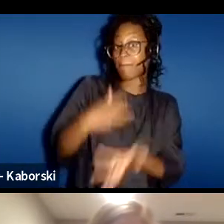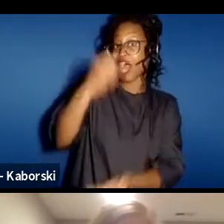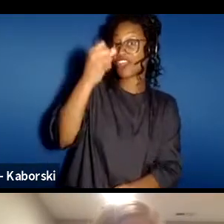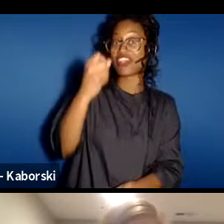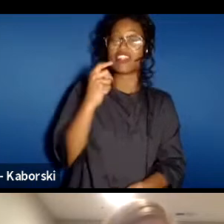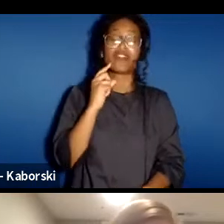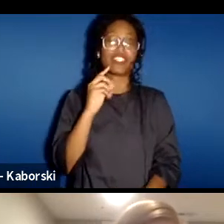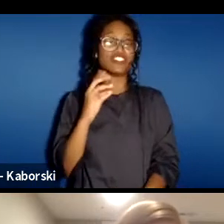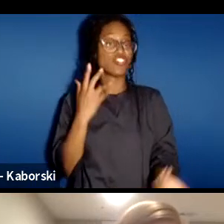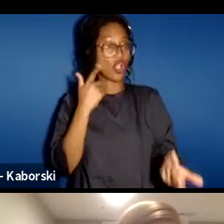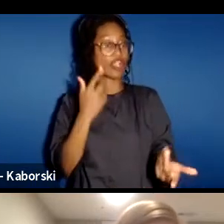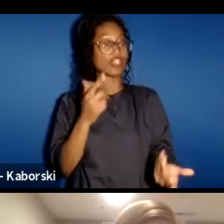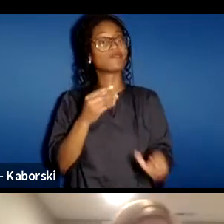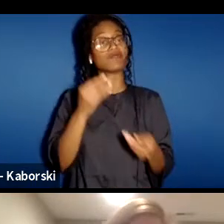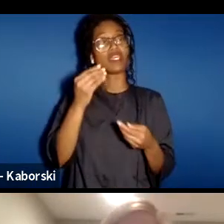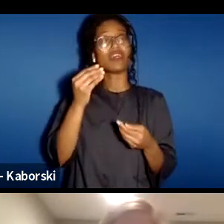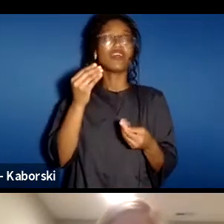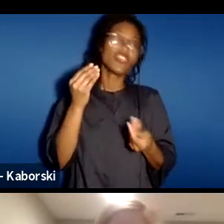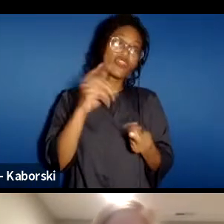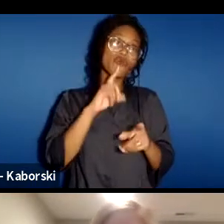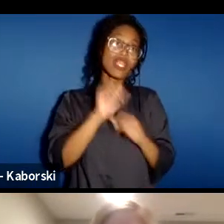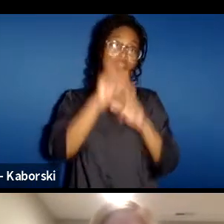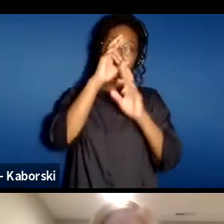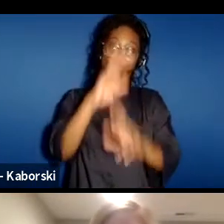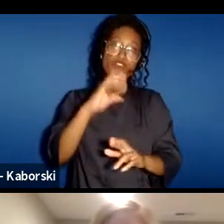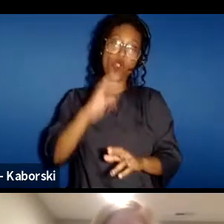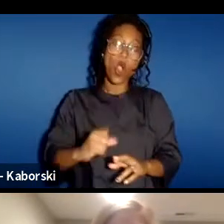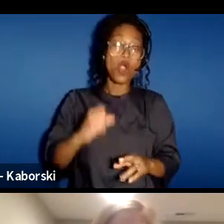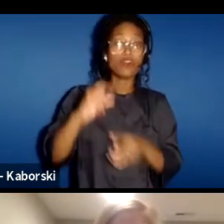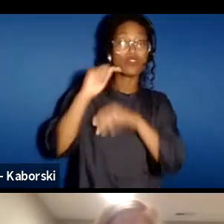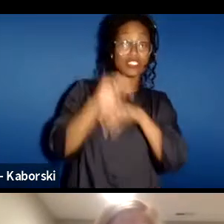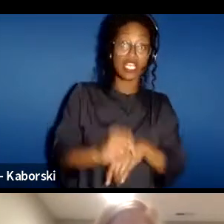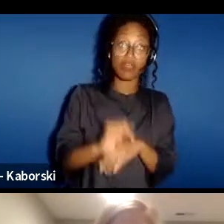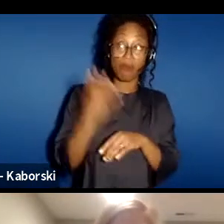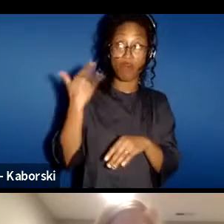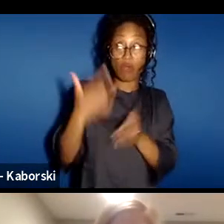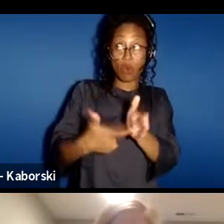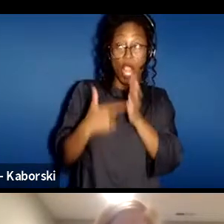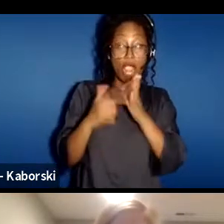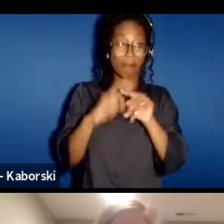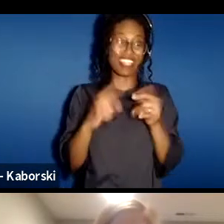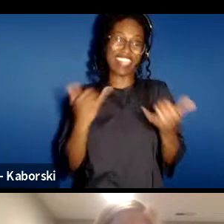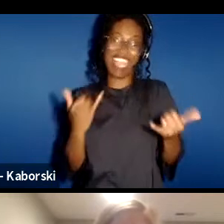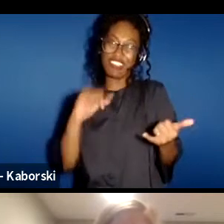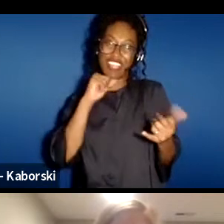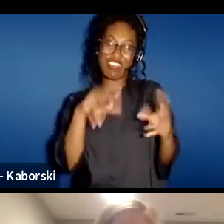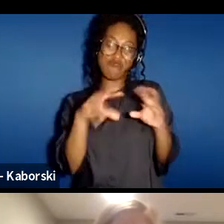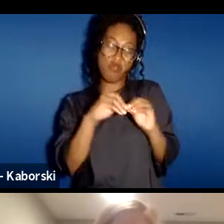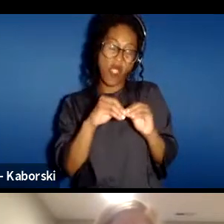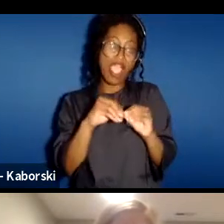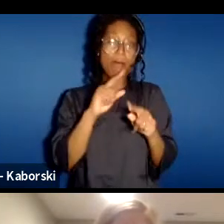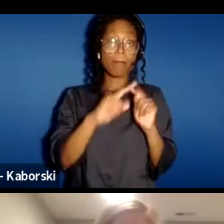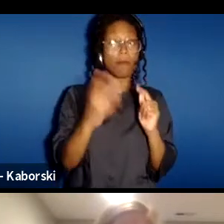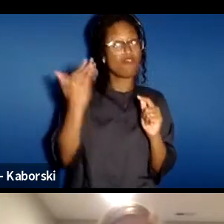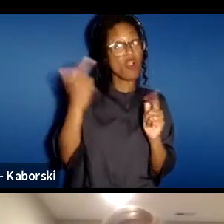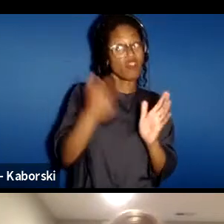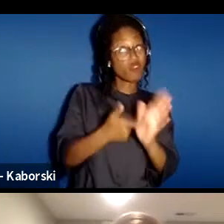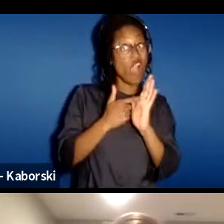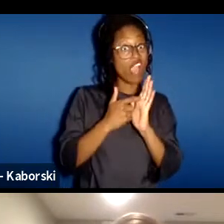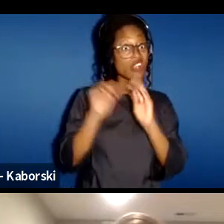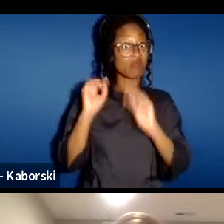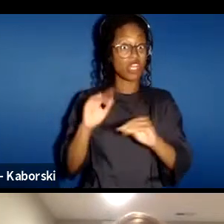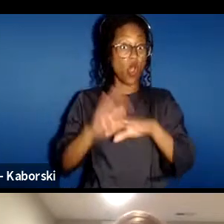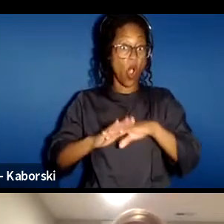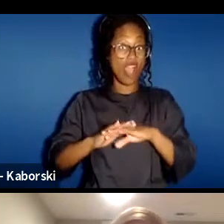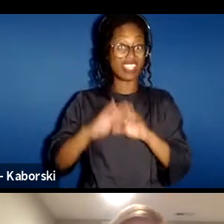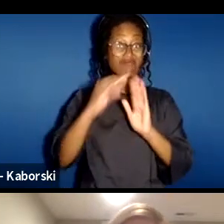nods to the old time tradition that used to be required in bottled in bond. It's not anymore, but you used to have to put that on there. And